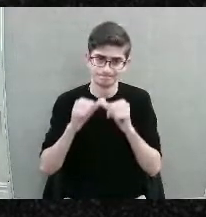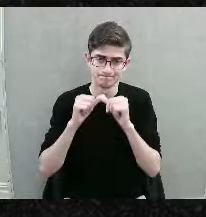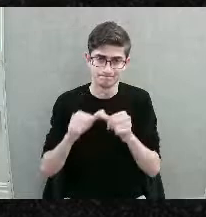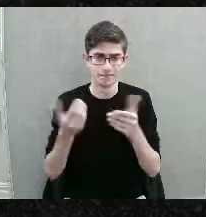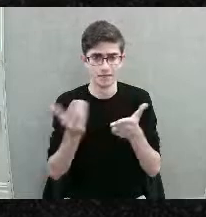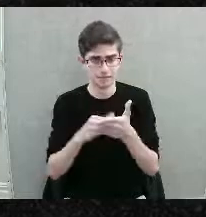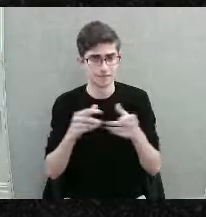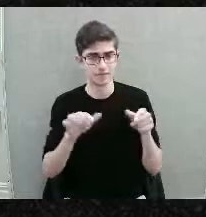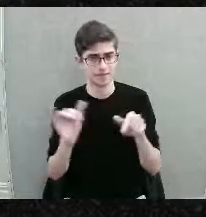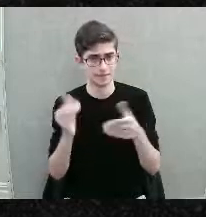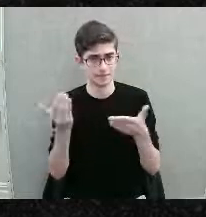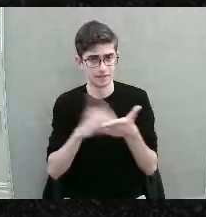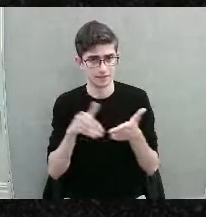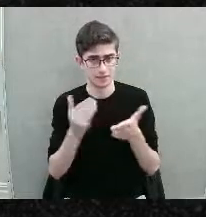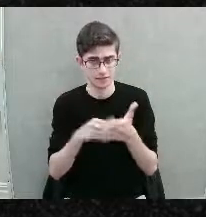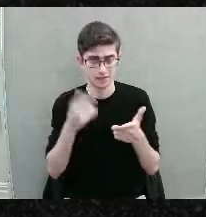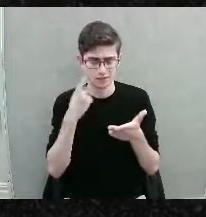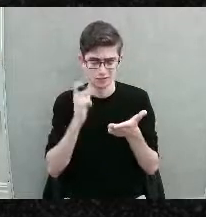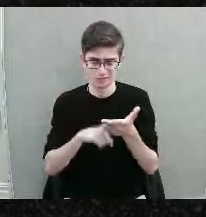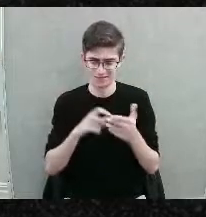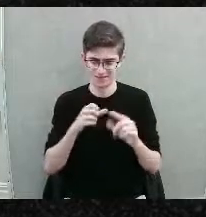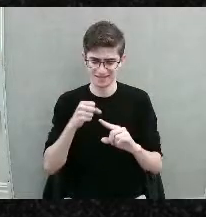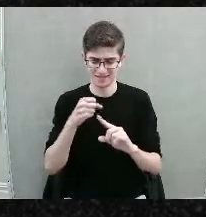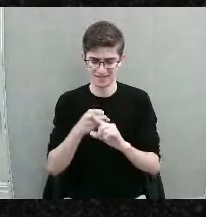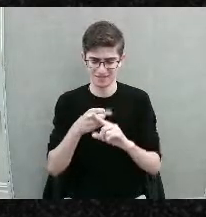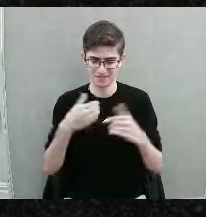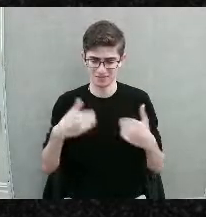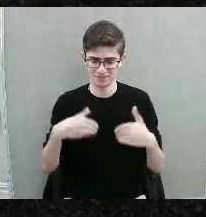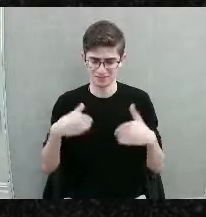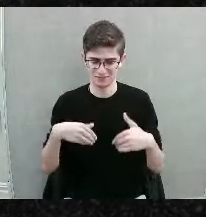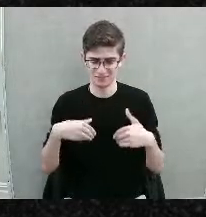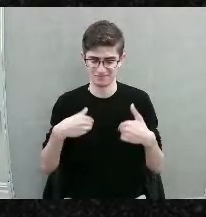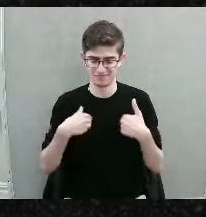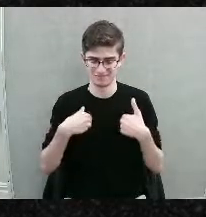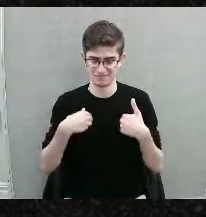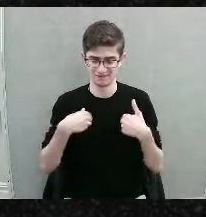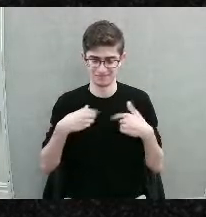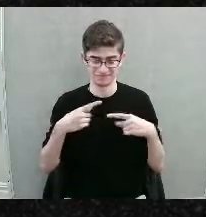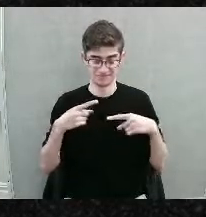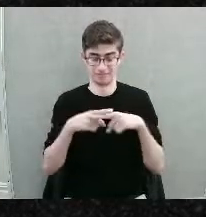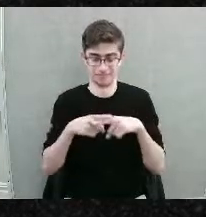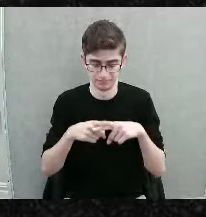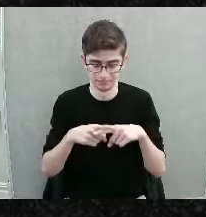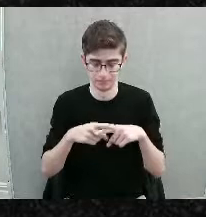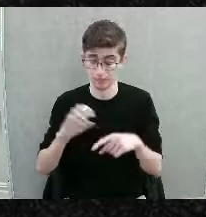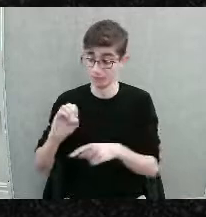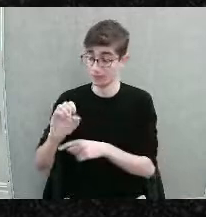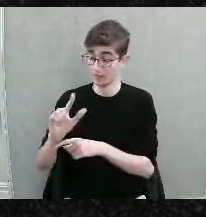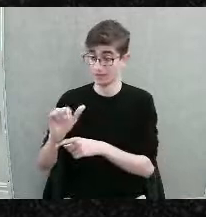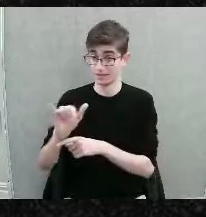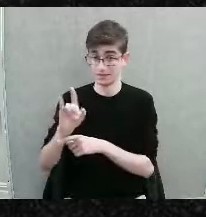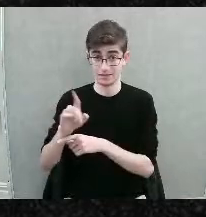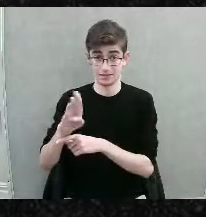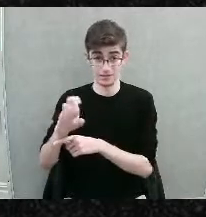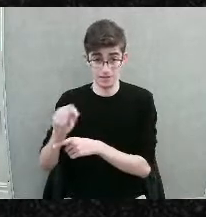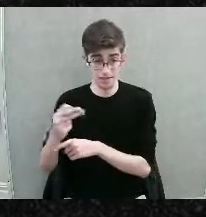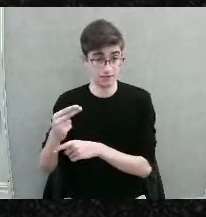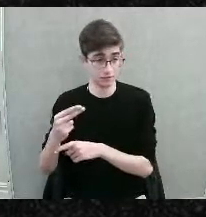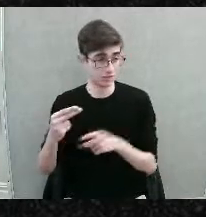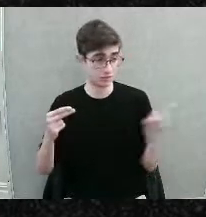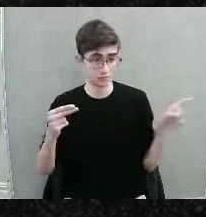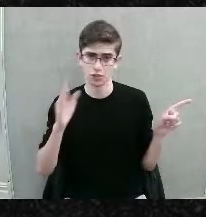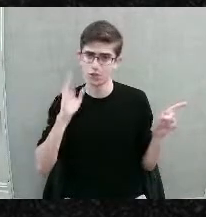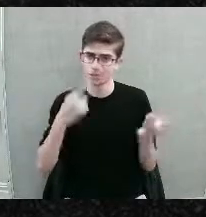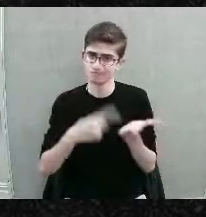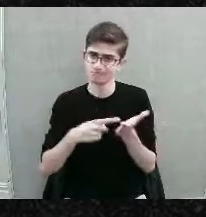that those effects tended to be paradoxical. And Elizabeth Bernstein is gonna talk a little bit more about the book and explain what we mean